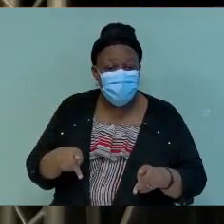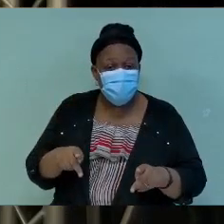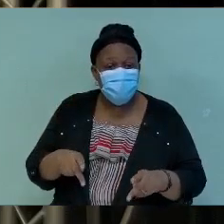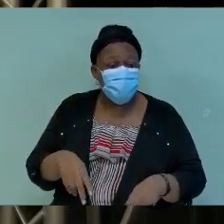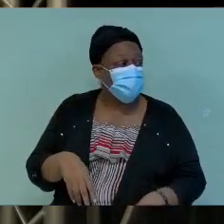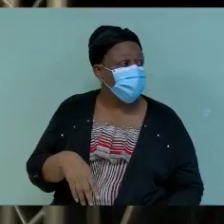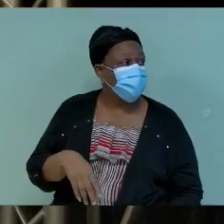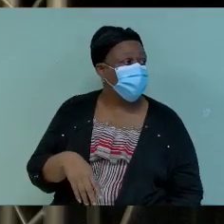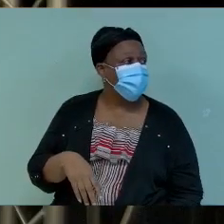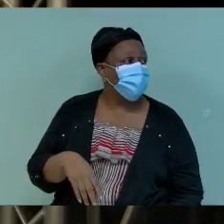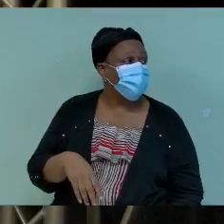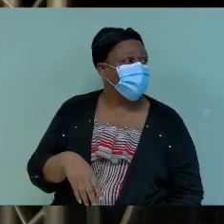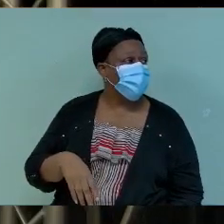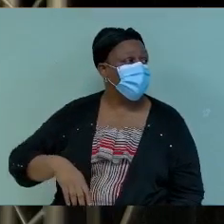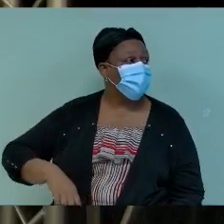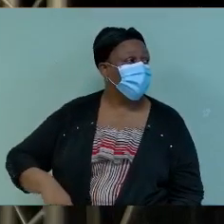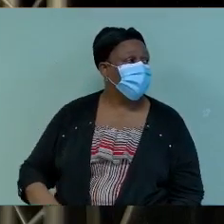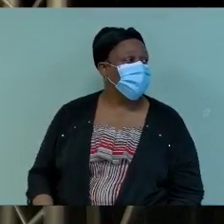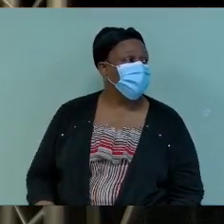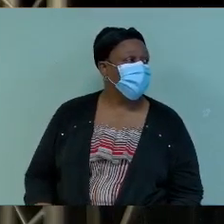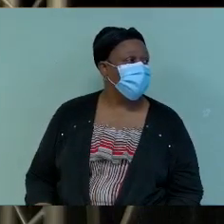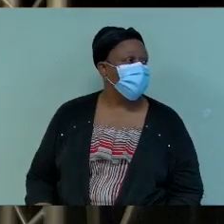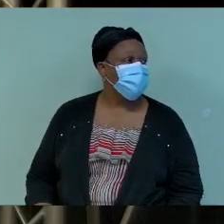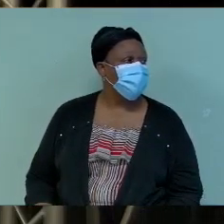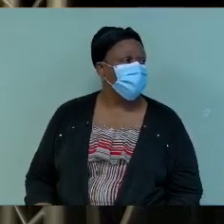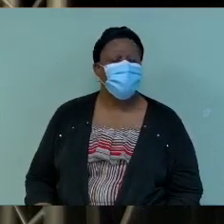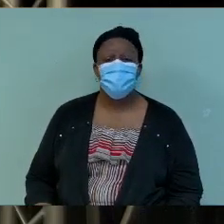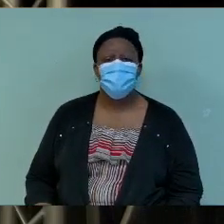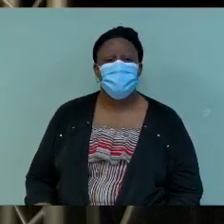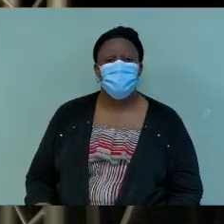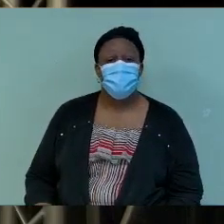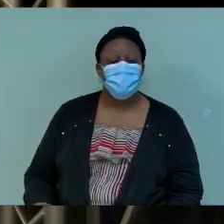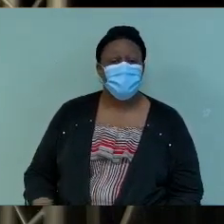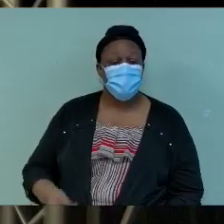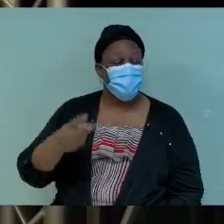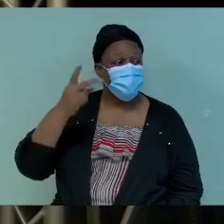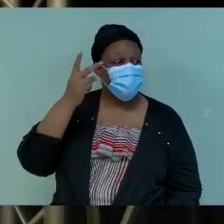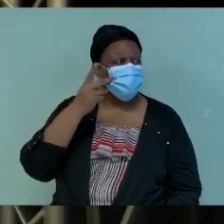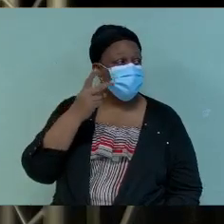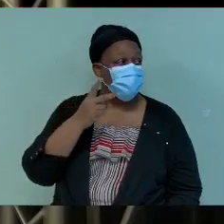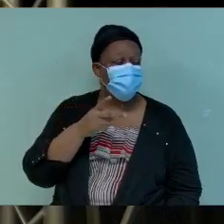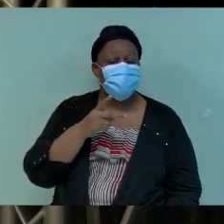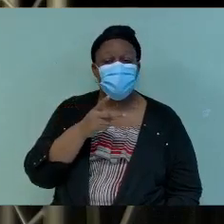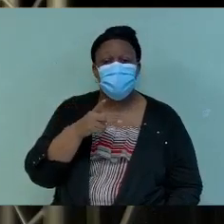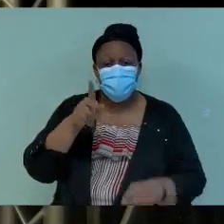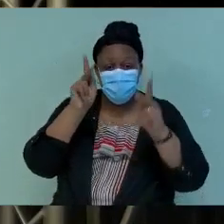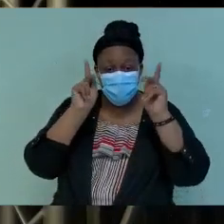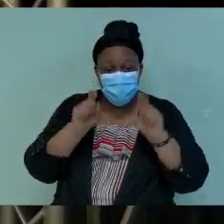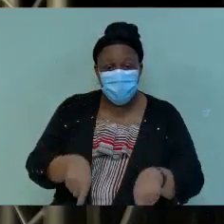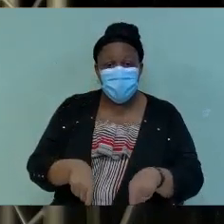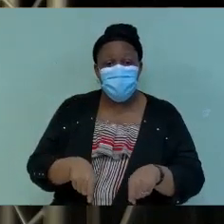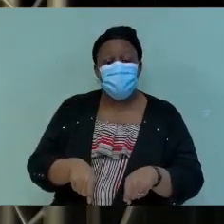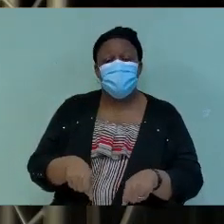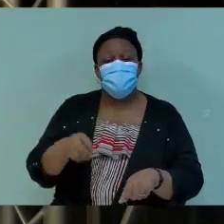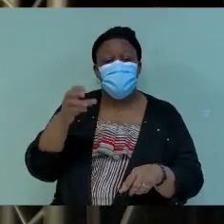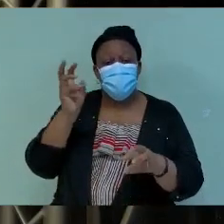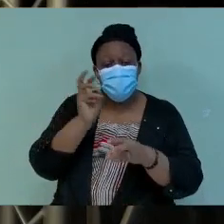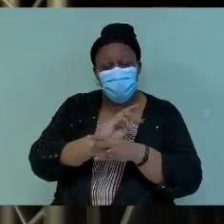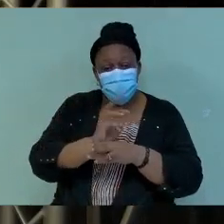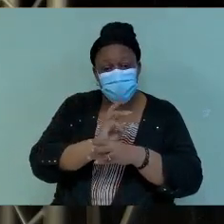Both the barber or hairstylist and the client must wear